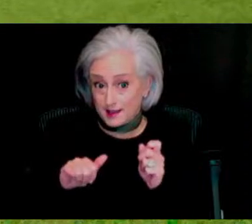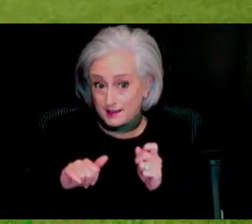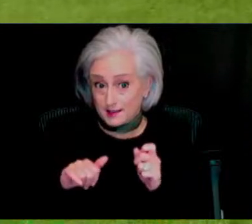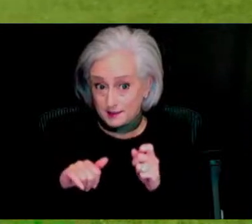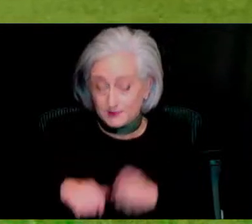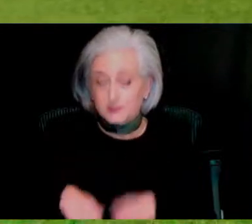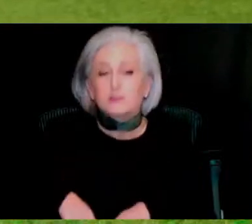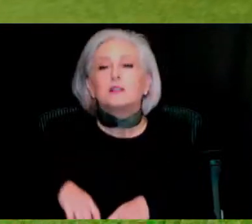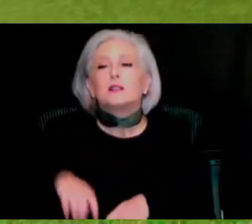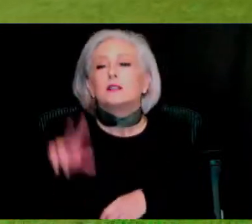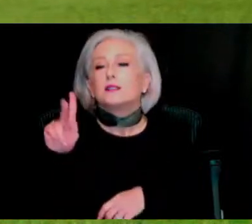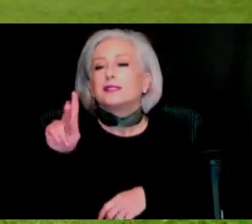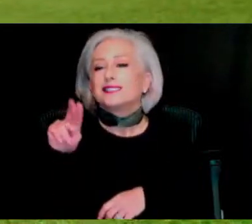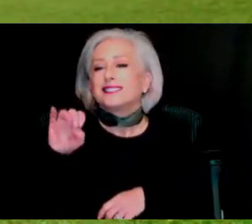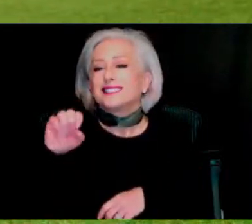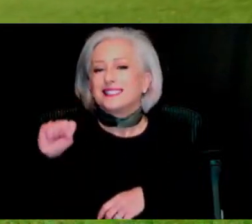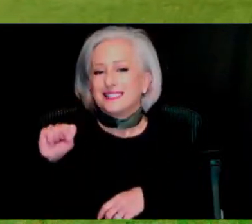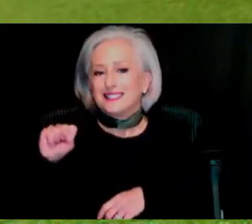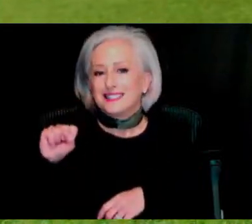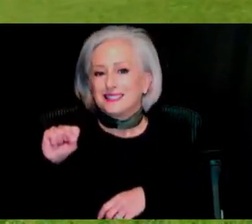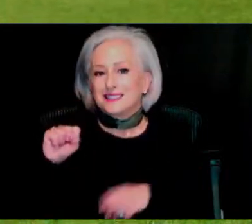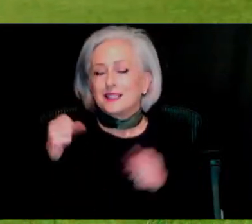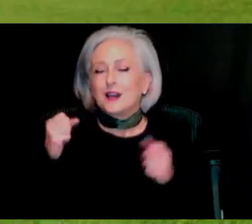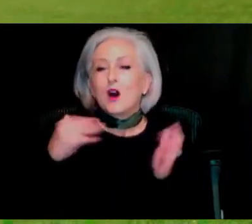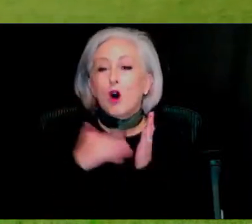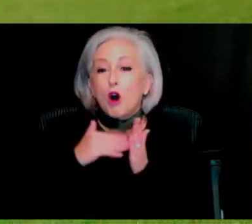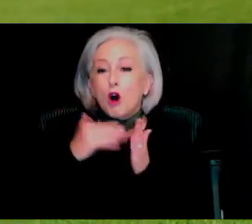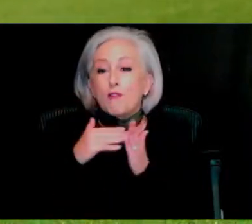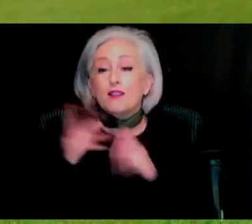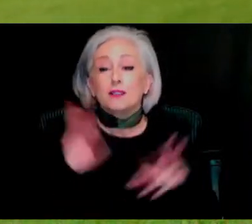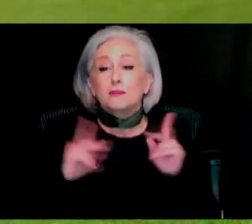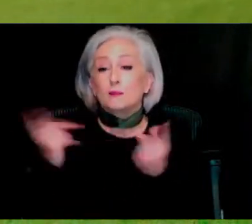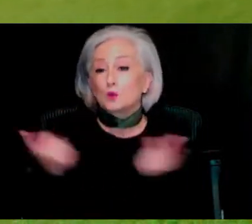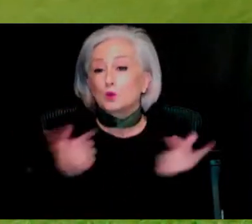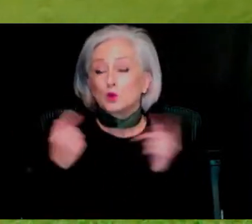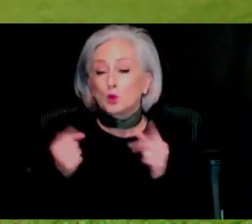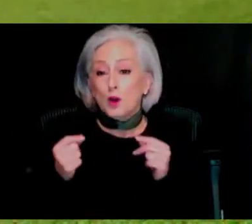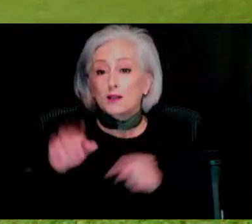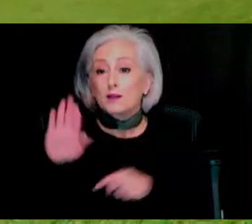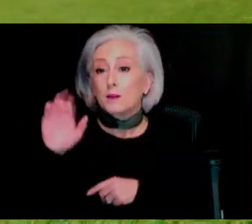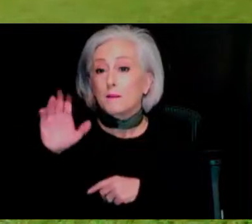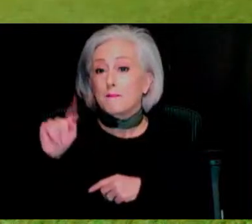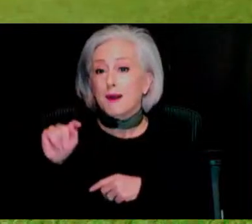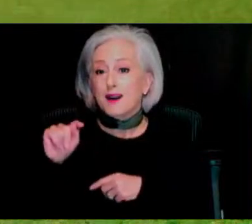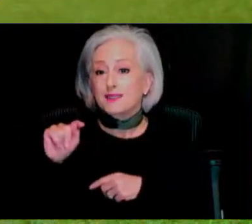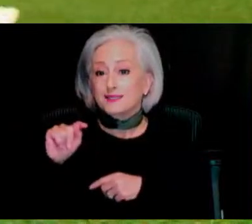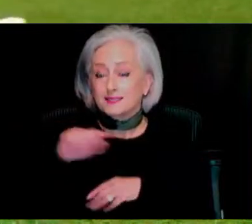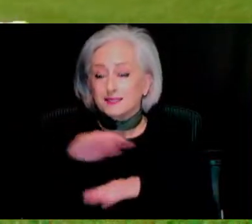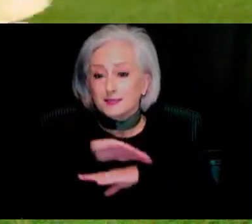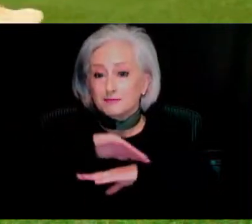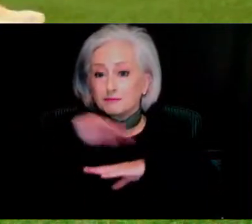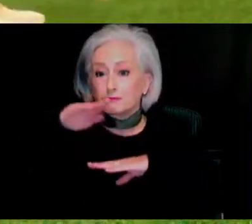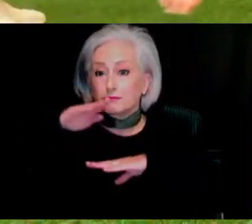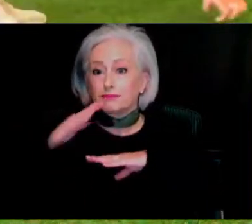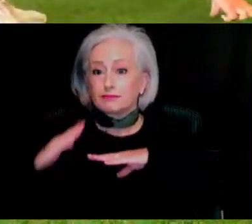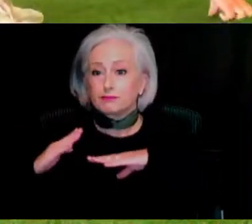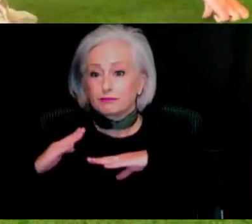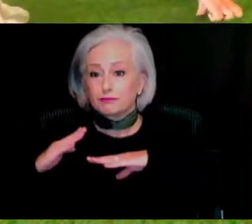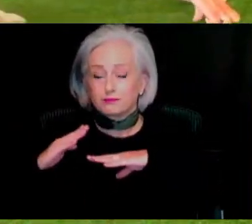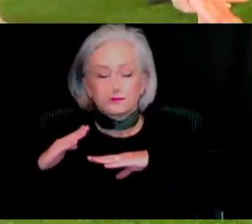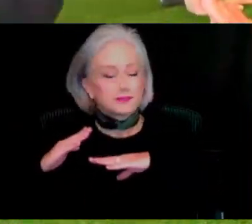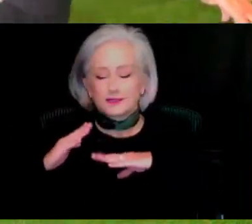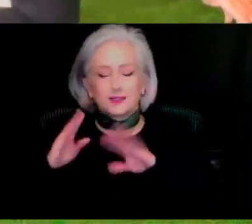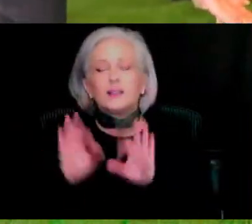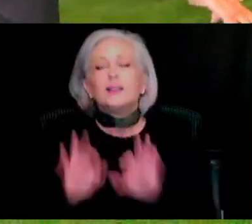sure that your hips are tucked. A lot of people when they're on their knees will leave their butt in the air for your push-up. Right. You want a nice straight body like you're doing a plank, just like you were